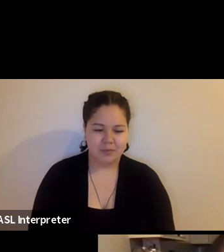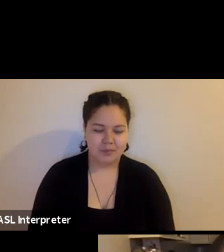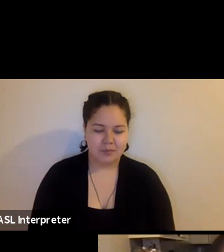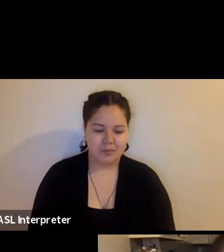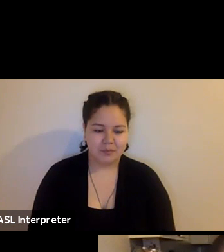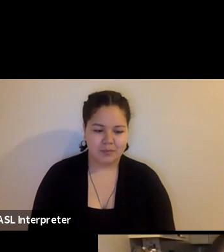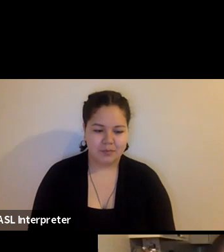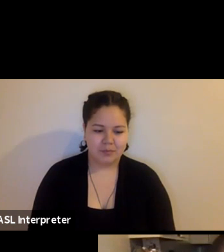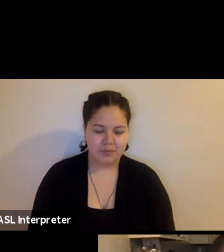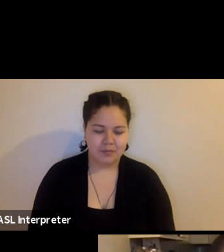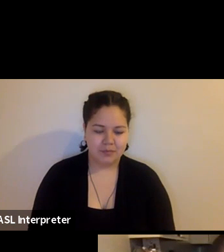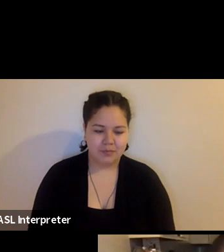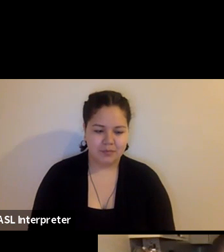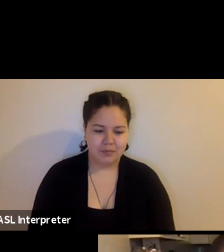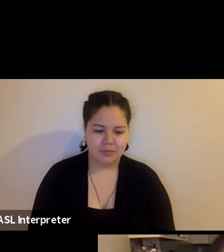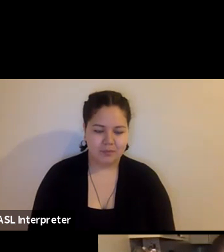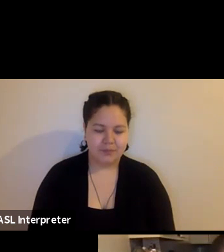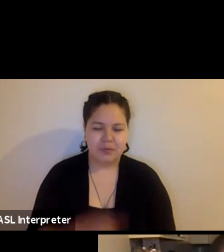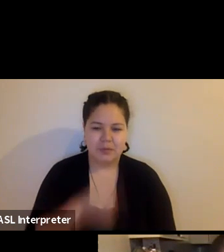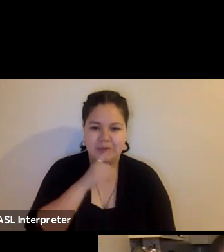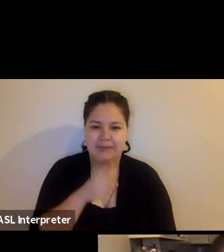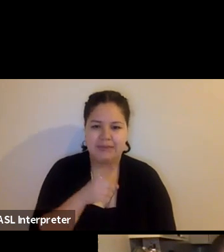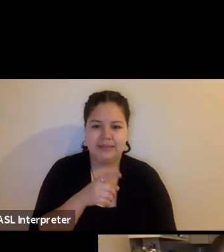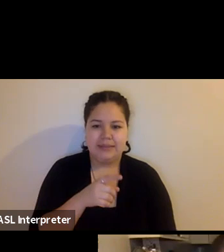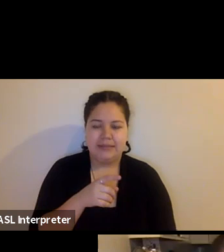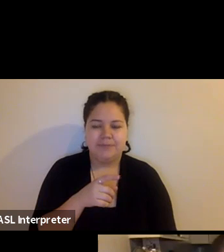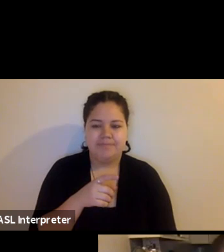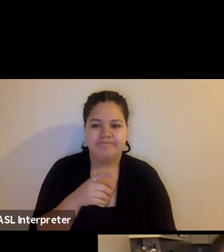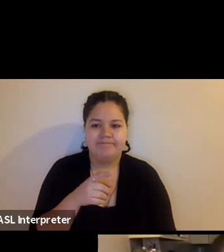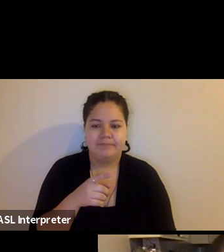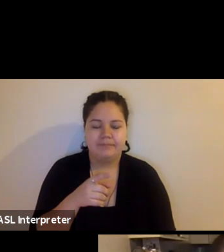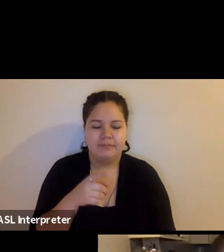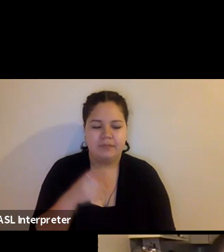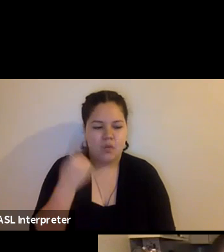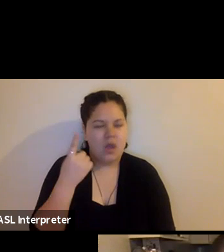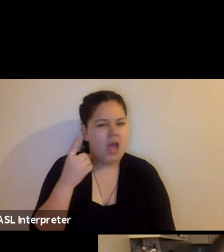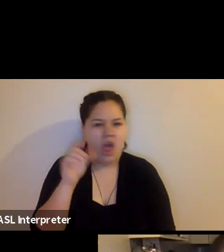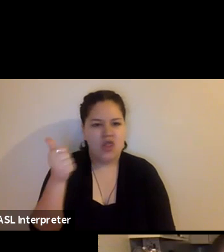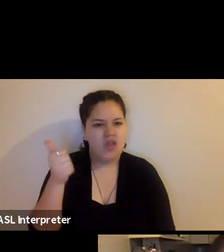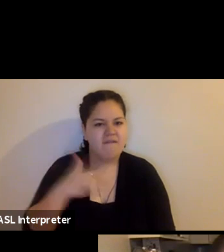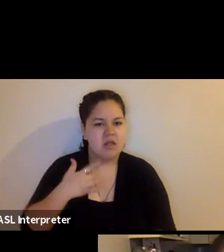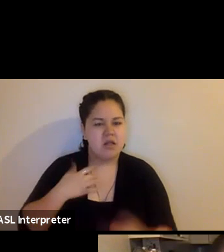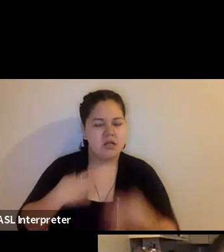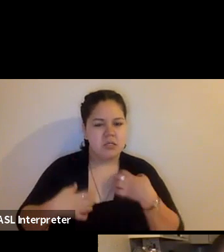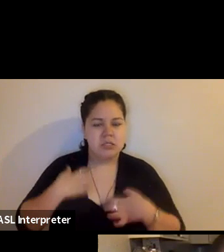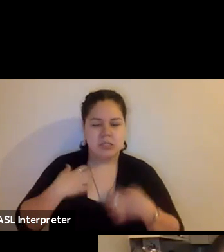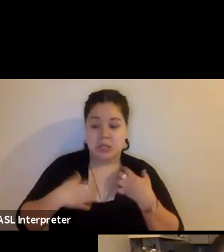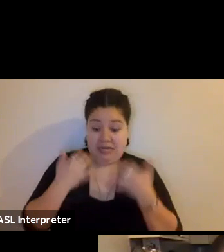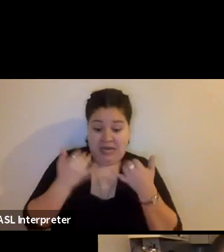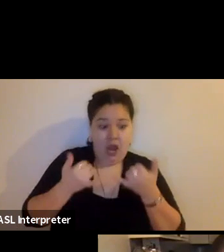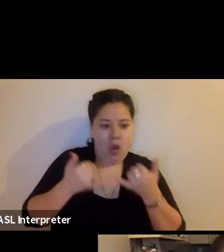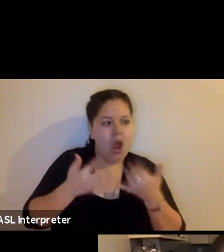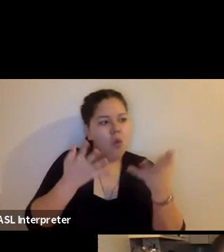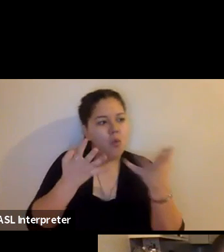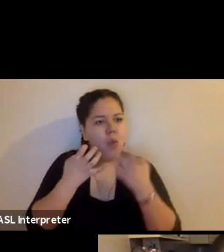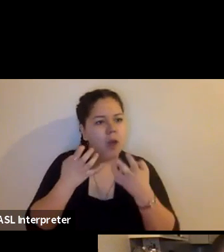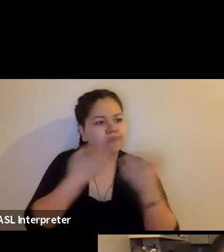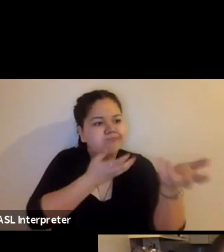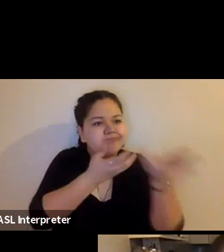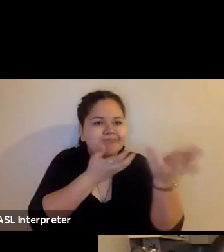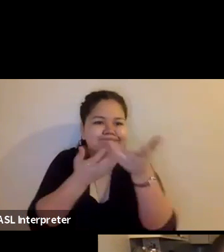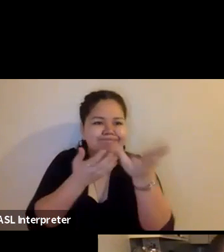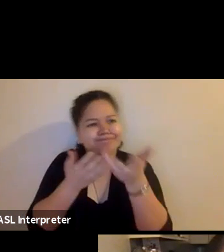the need to be in relationship and dialogue now as much as any time.